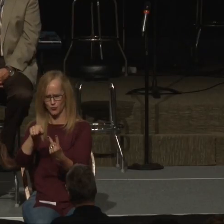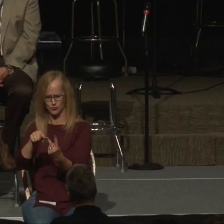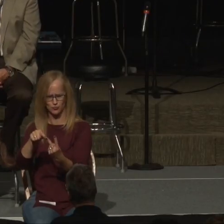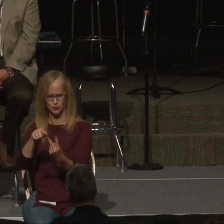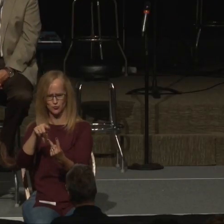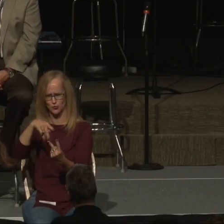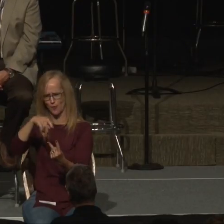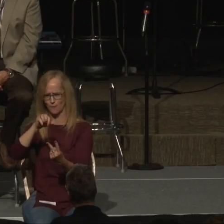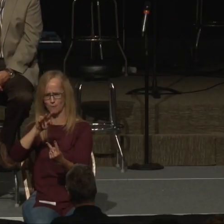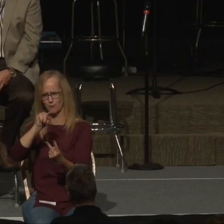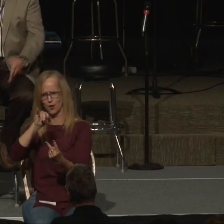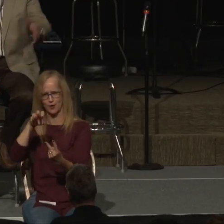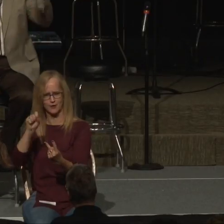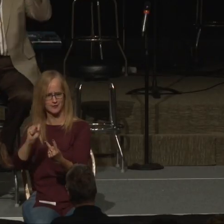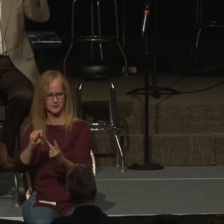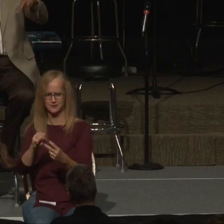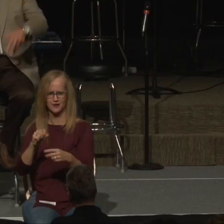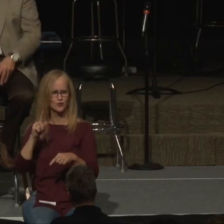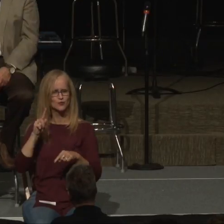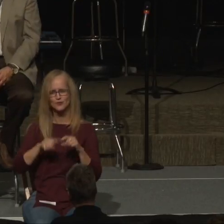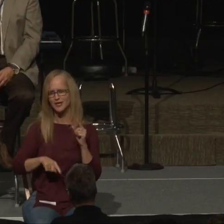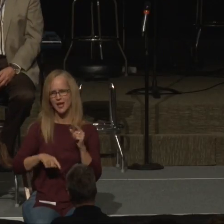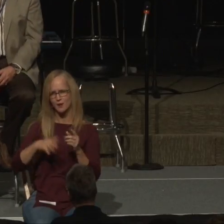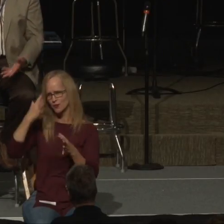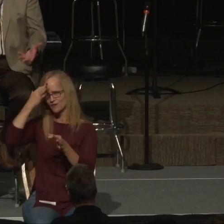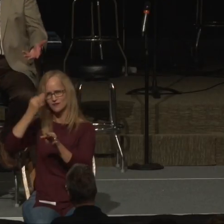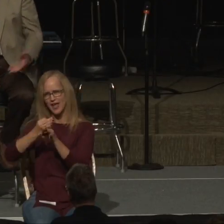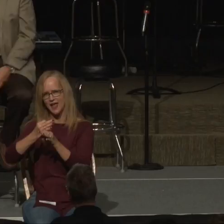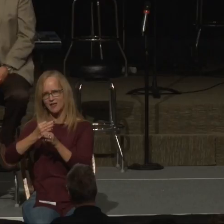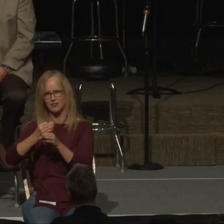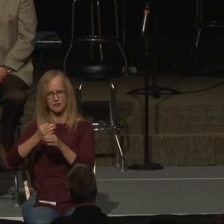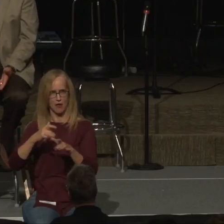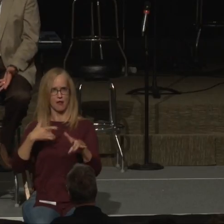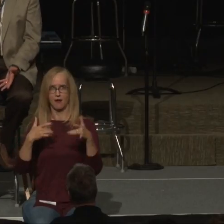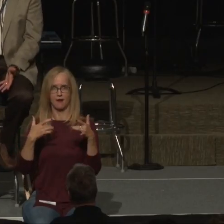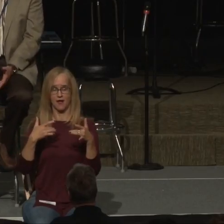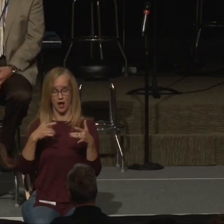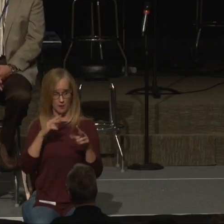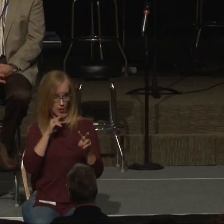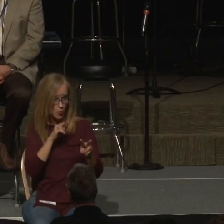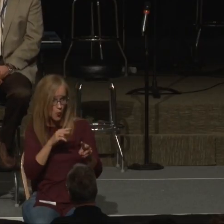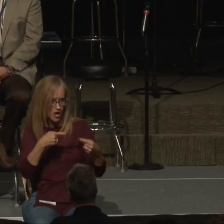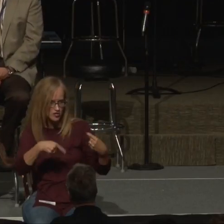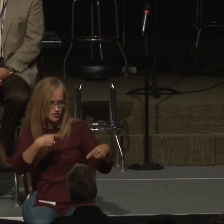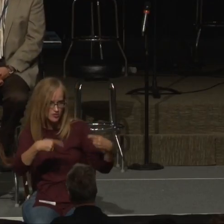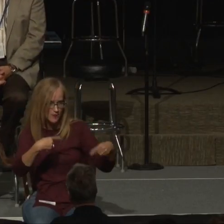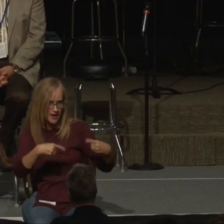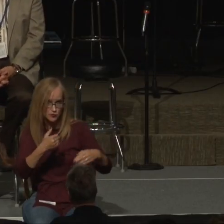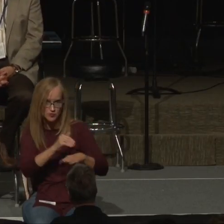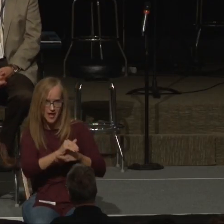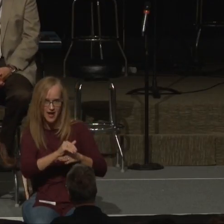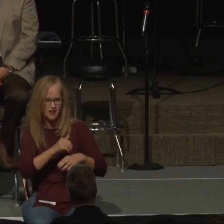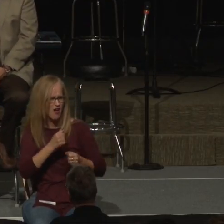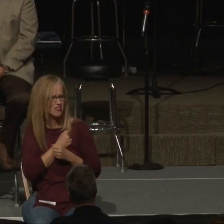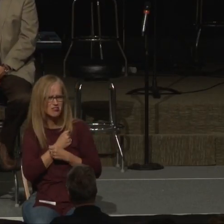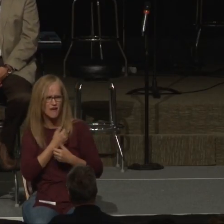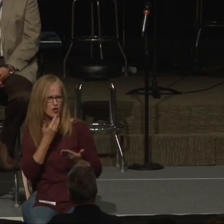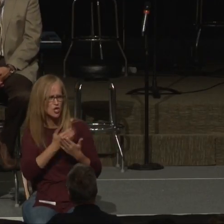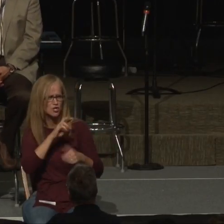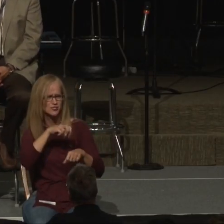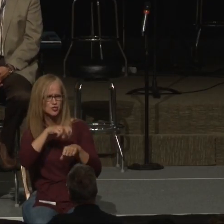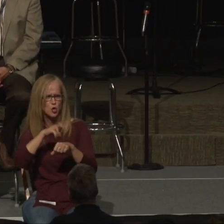You can't put your faith in all that hype. Am I going to watch the debate tonight? I love a good circus. You better believe I'm going to be